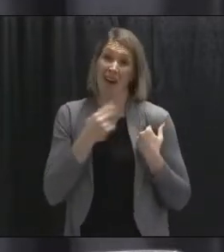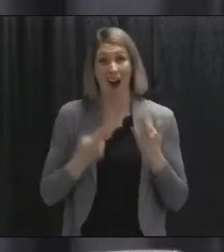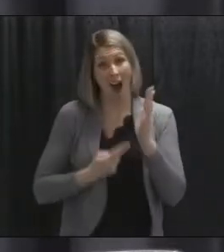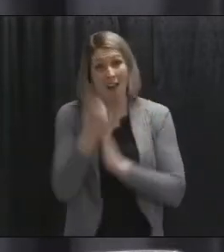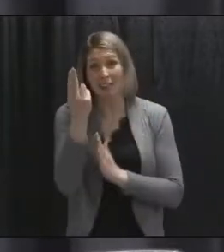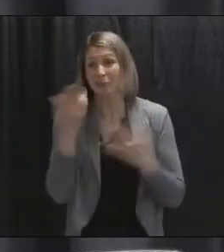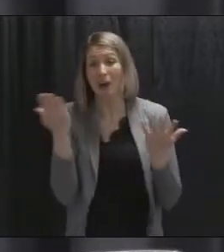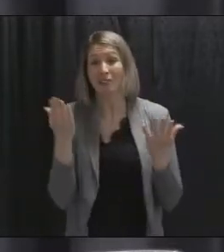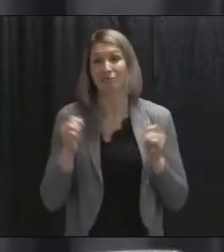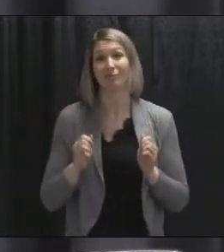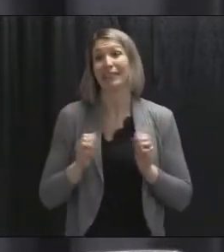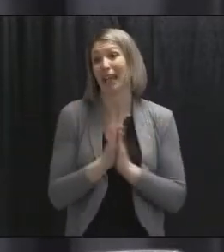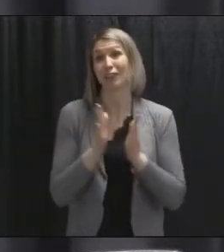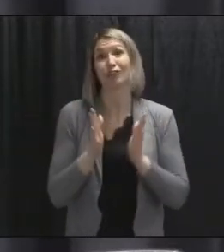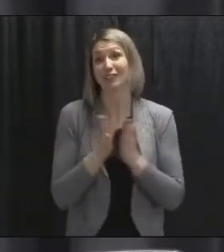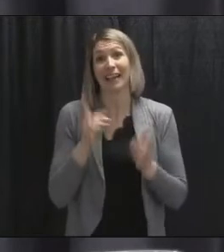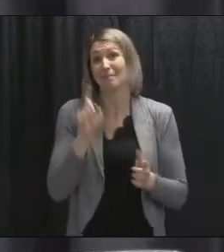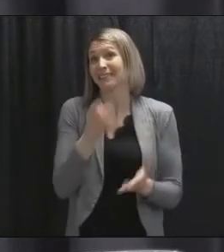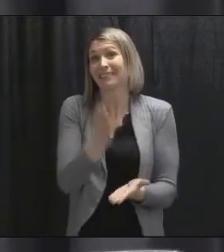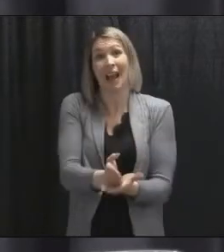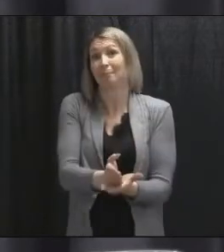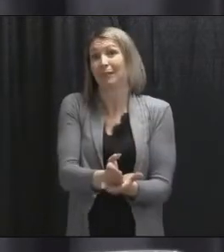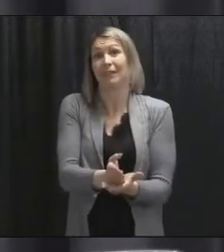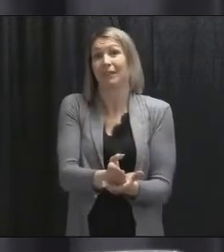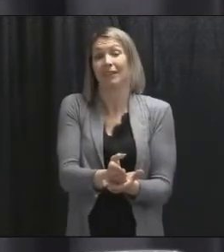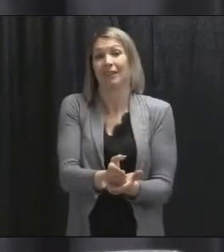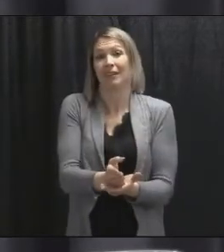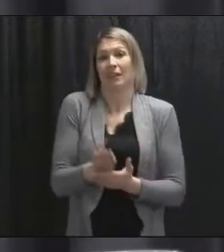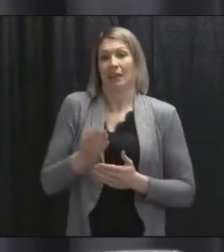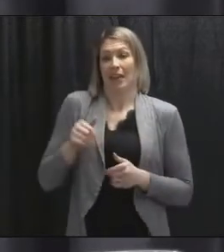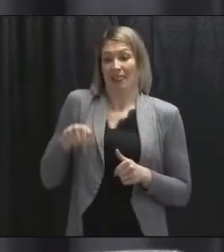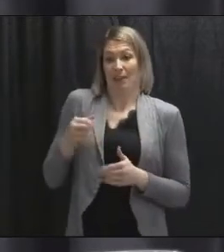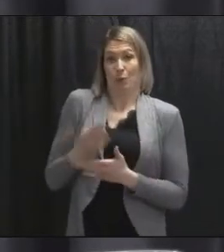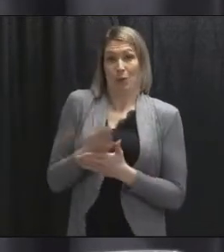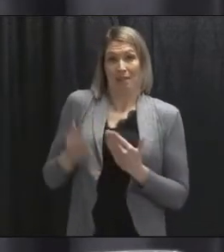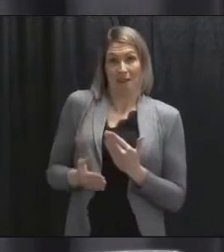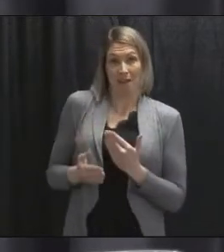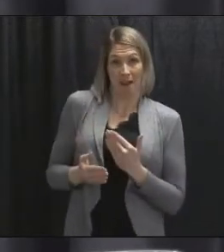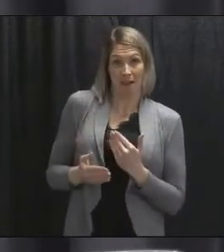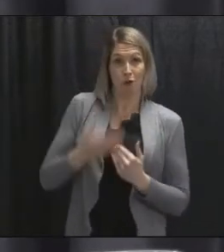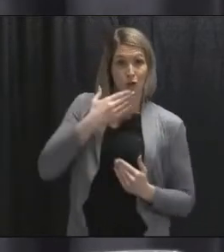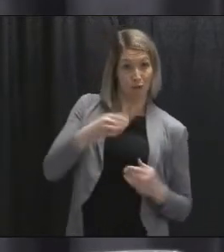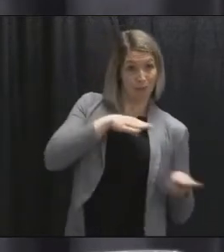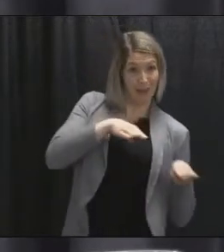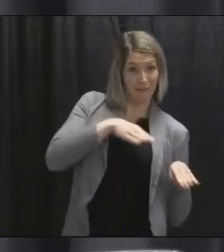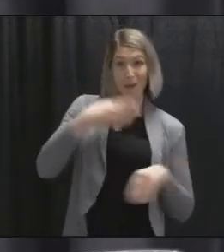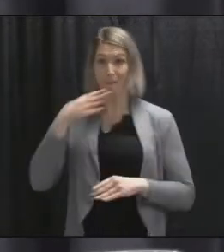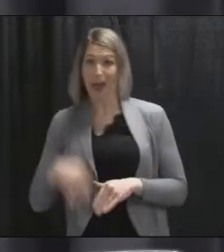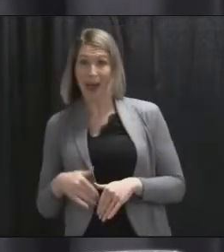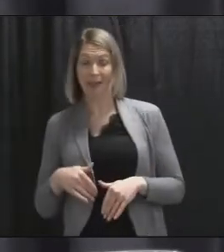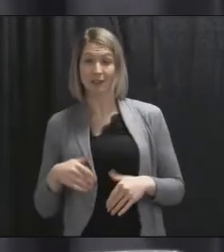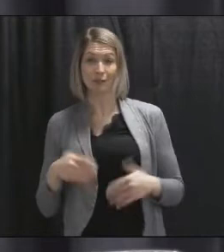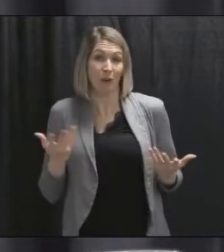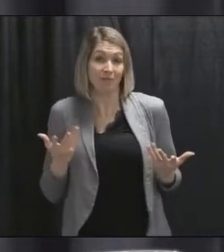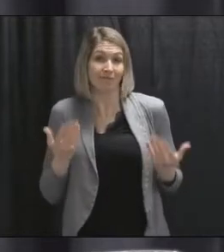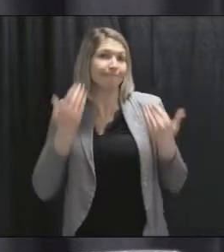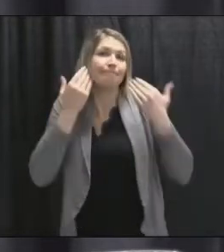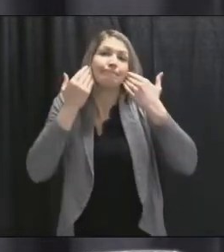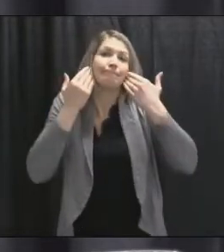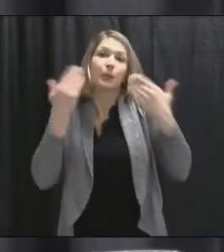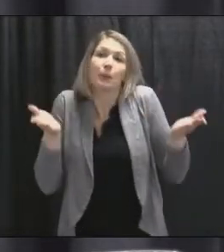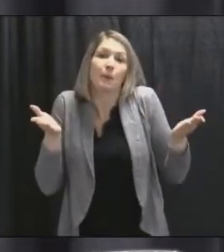really, it needs to stop. How well we've done this weekend, we won't know. We'll see a change in figures at the